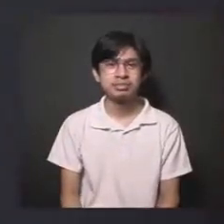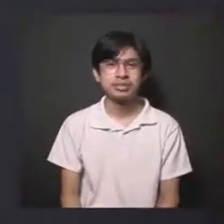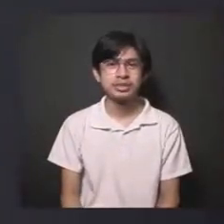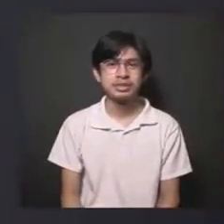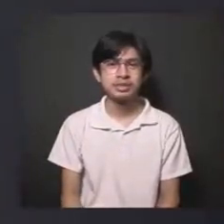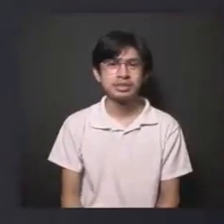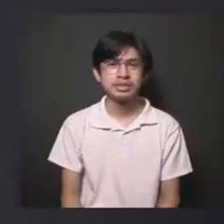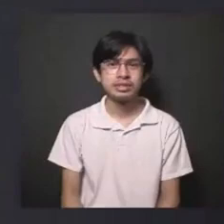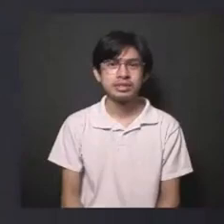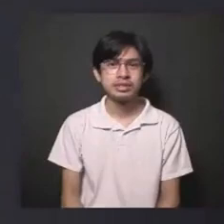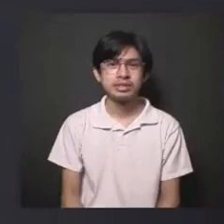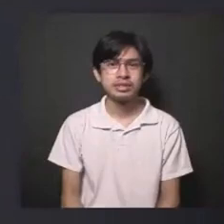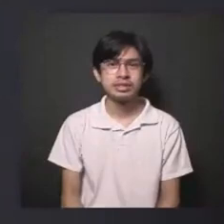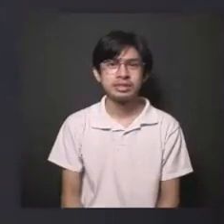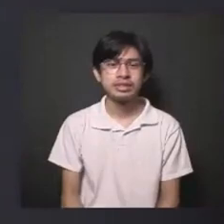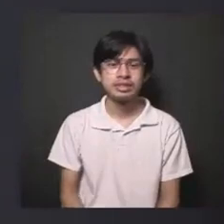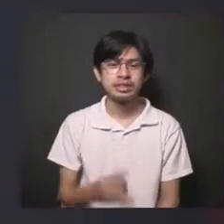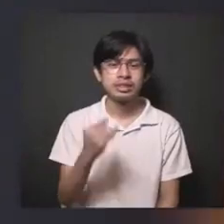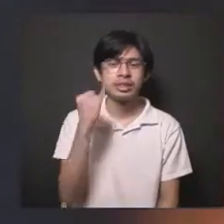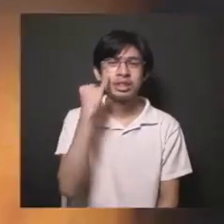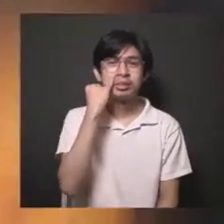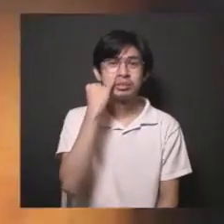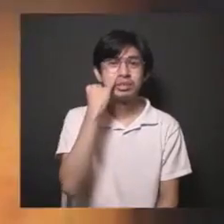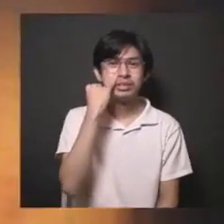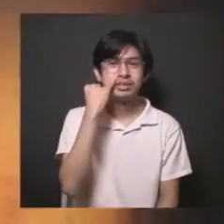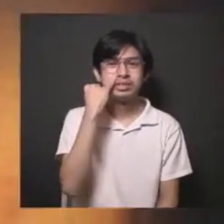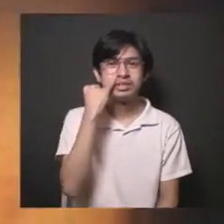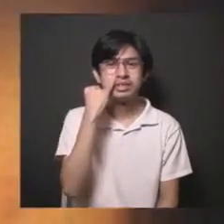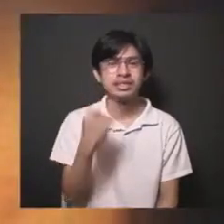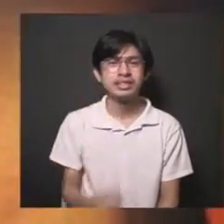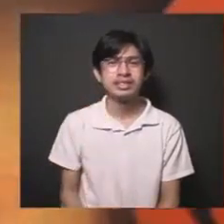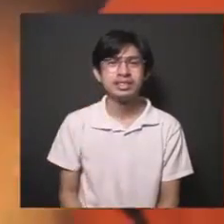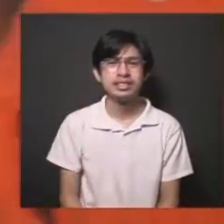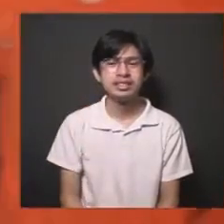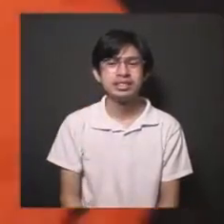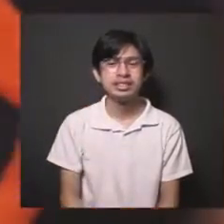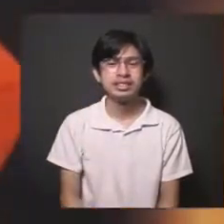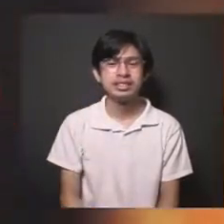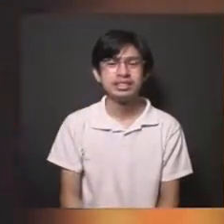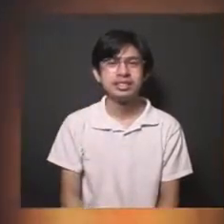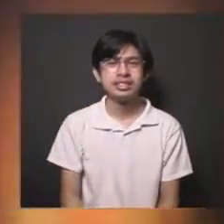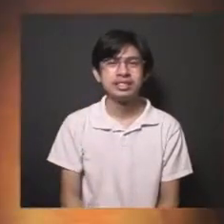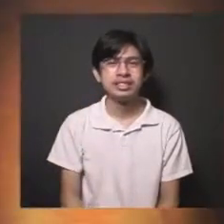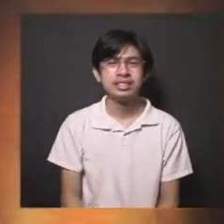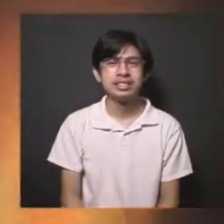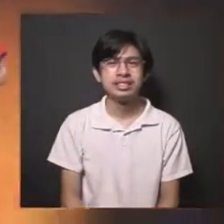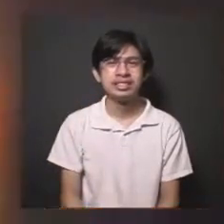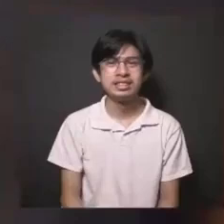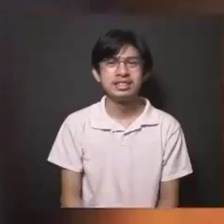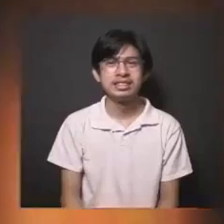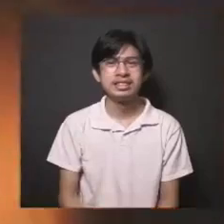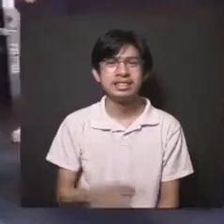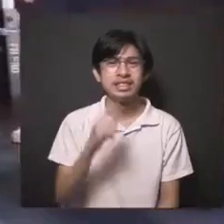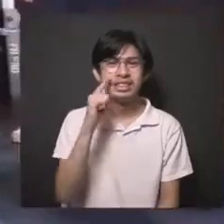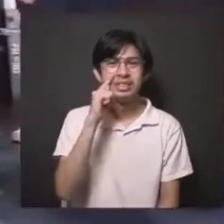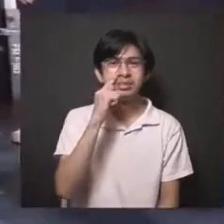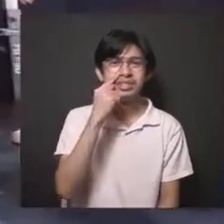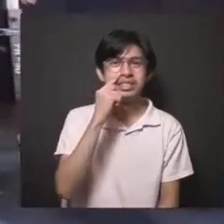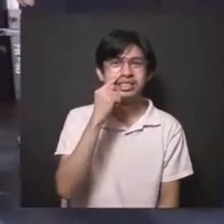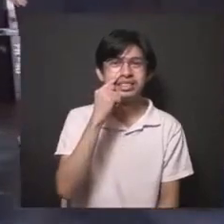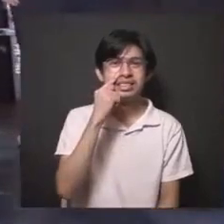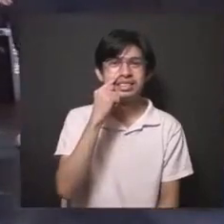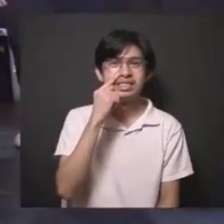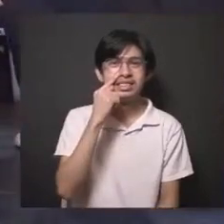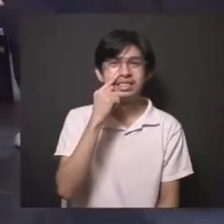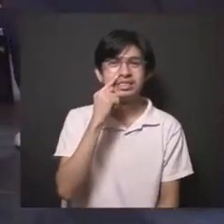By the way, ha, hindi to planted. So it's by chance. Let's give a big hand to Kael. One more